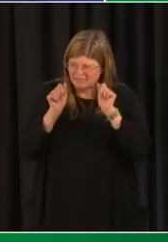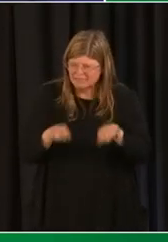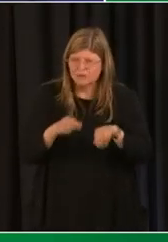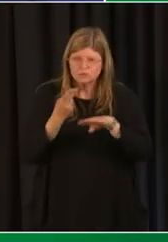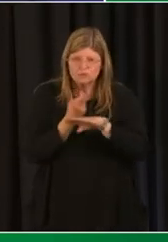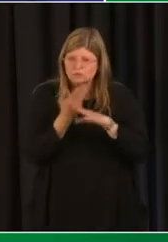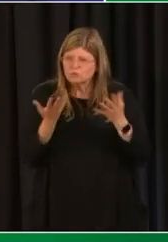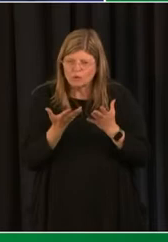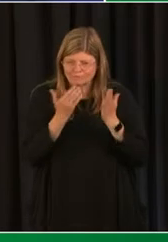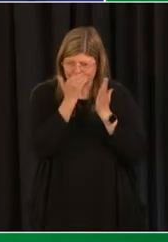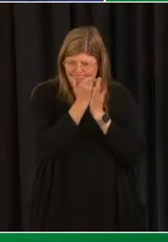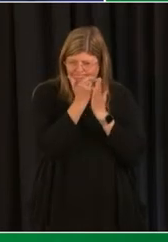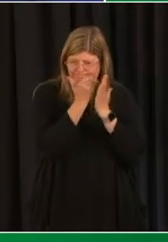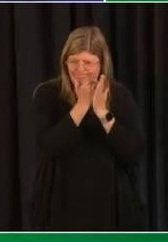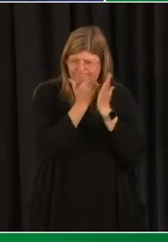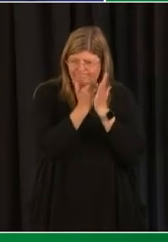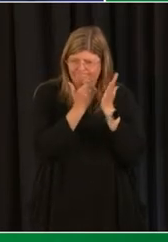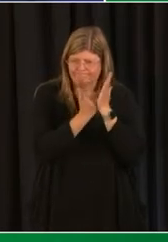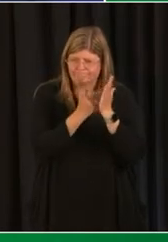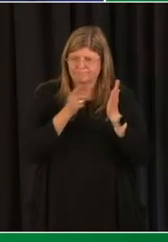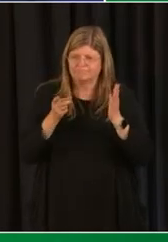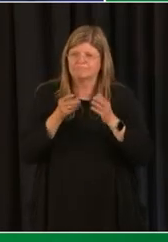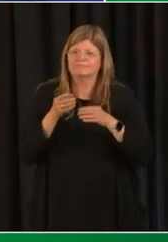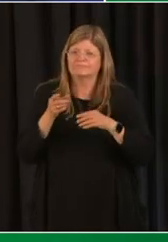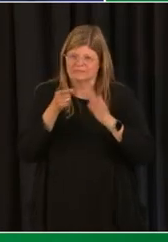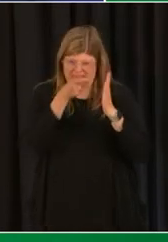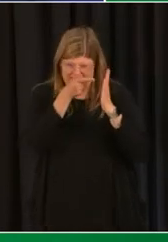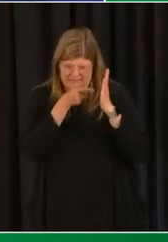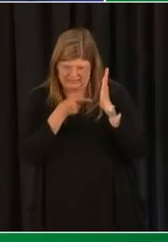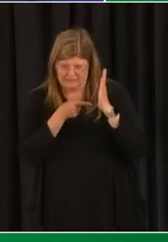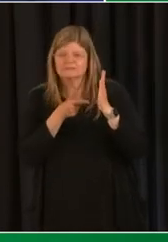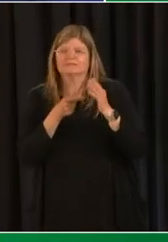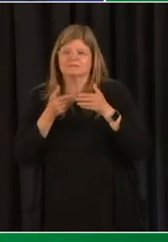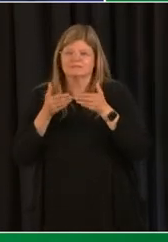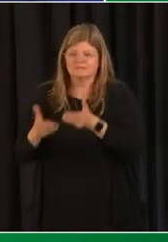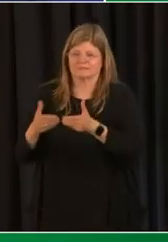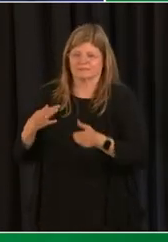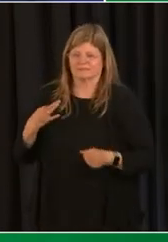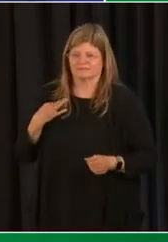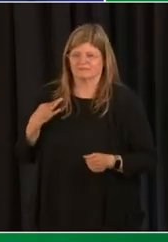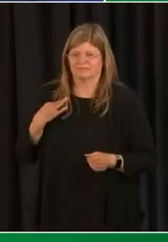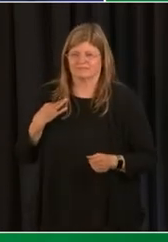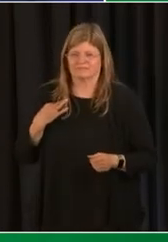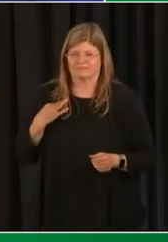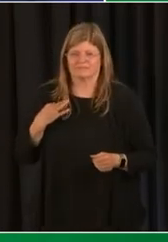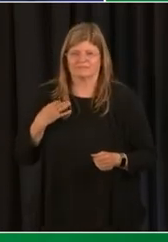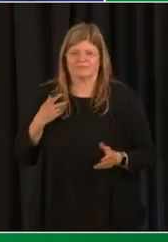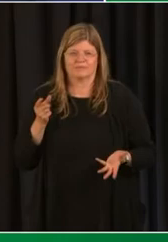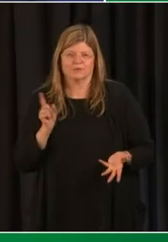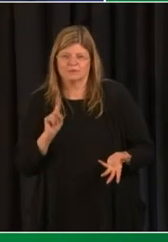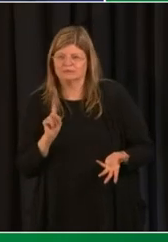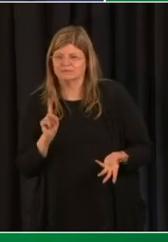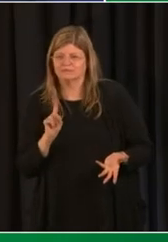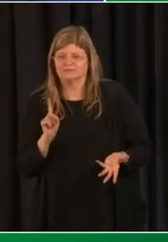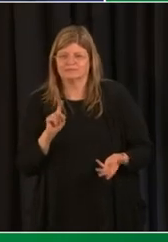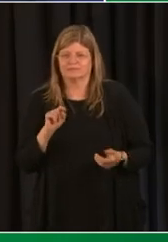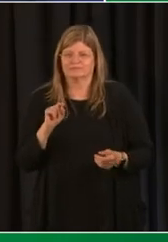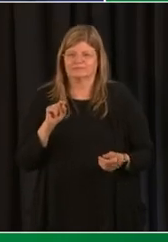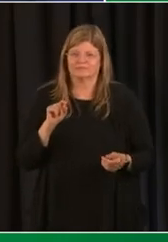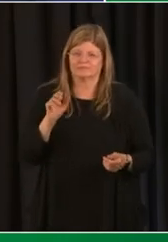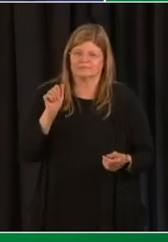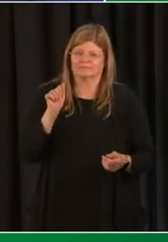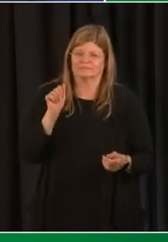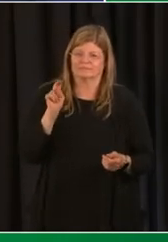to provide in order to apply, and also where, if an attestation is